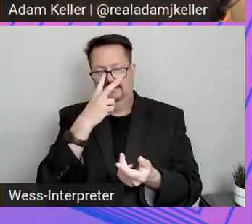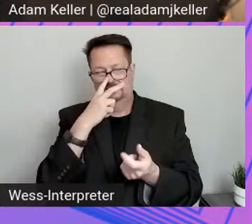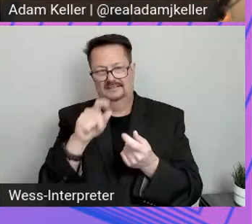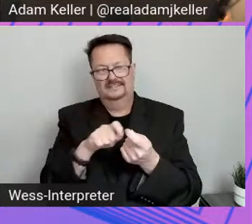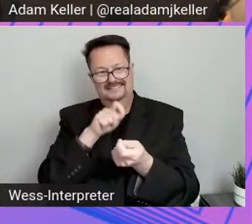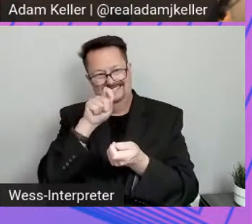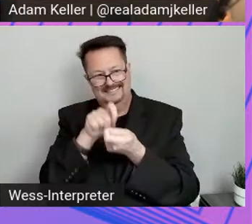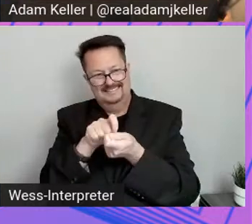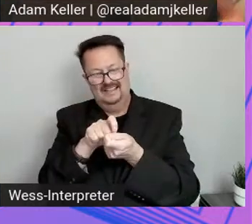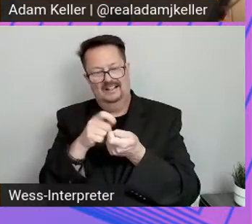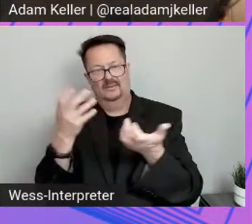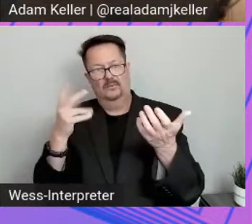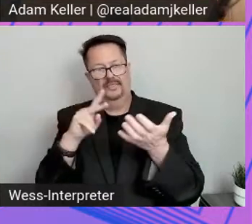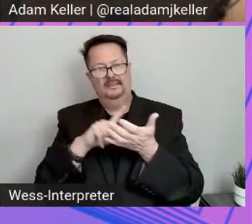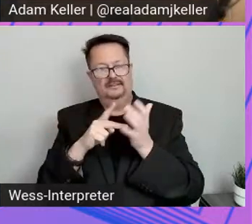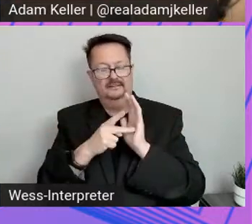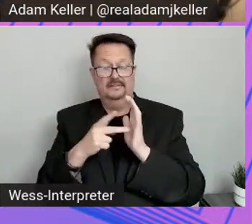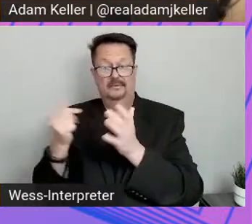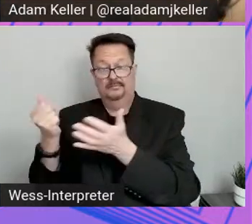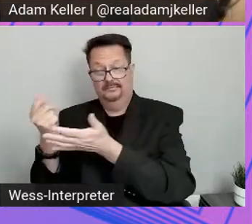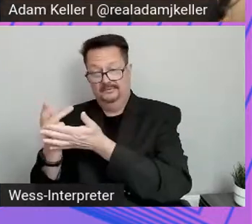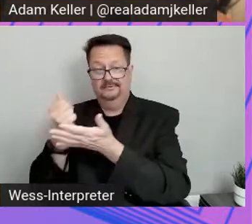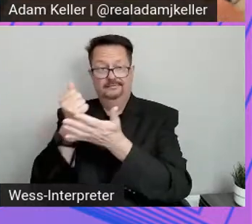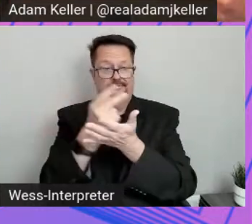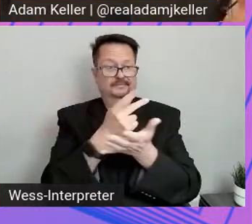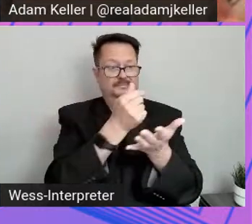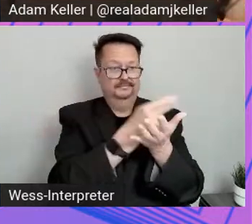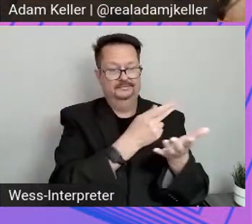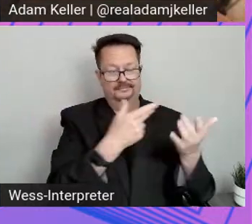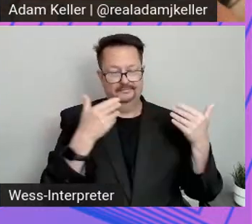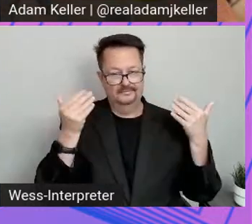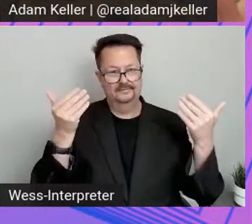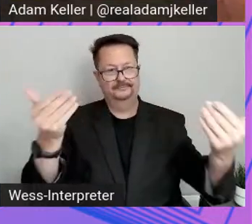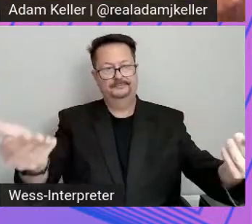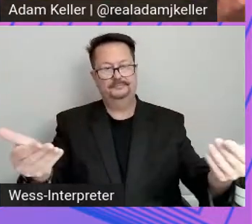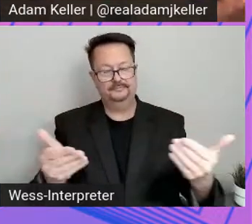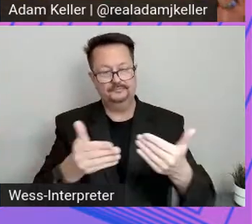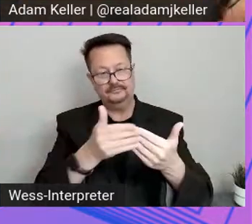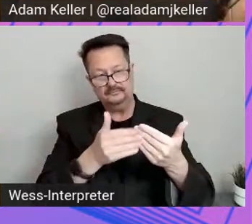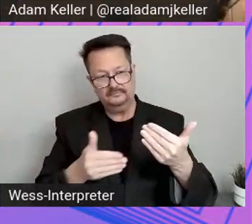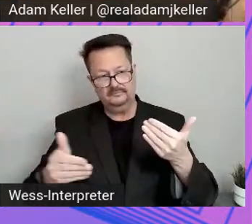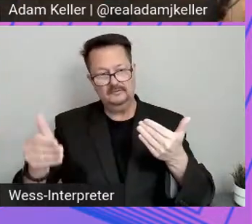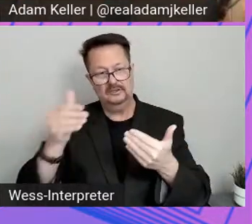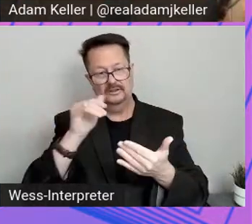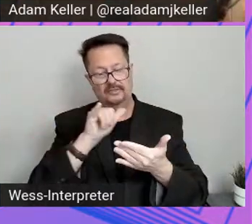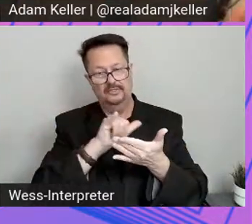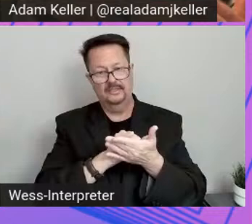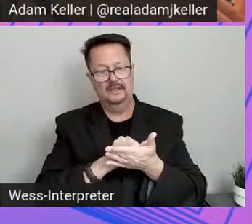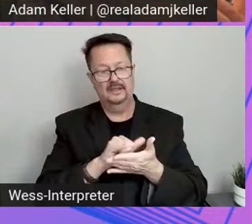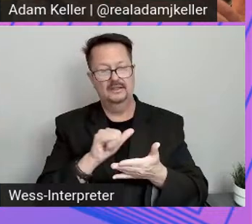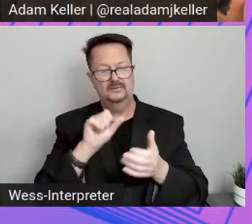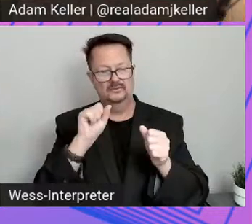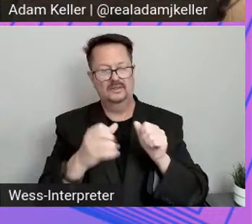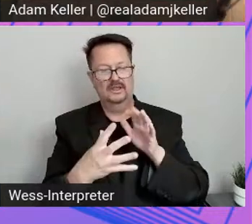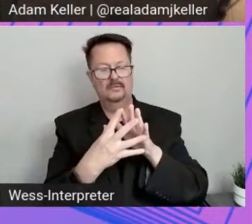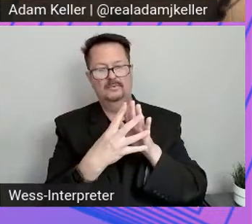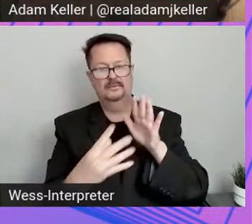and approvers will approve it, and there it goes. So beyond that, it's just reproducible.